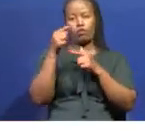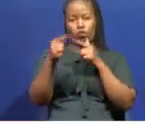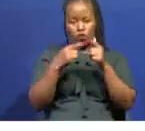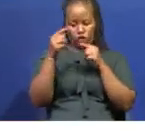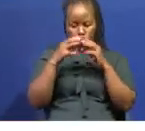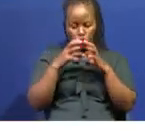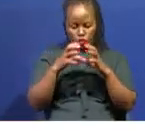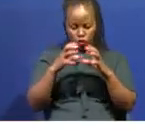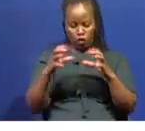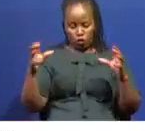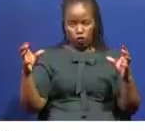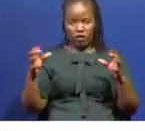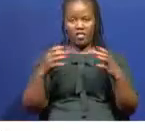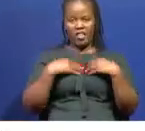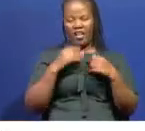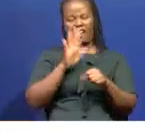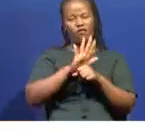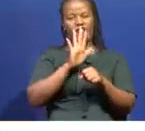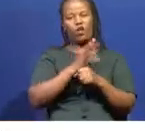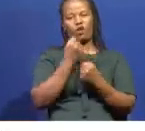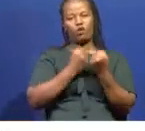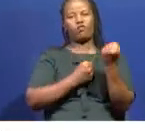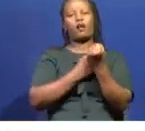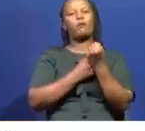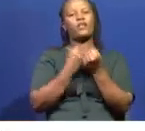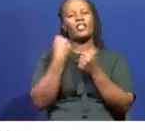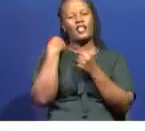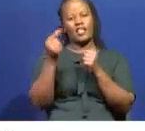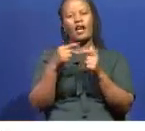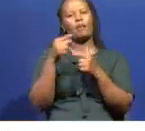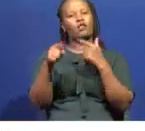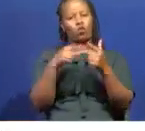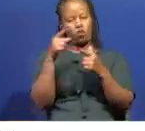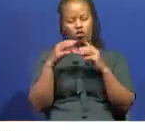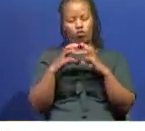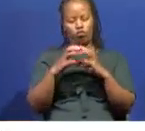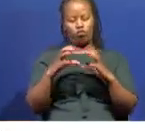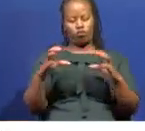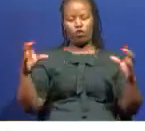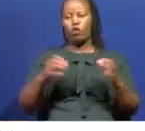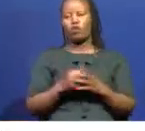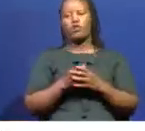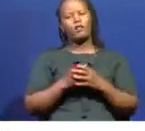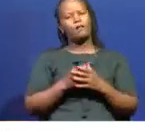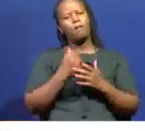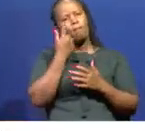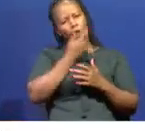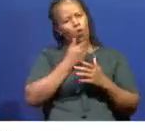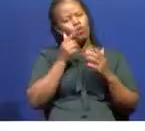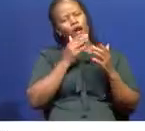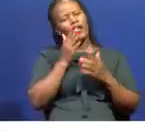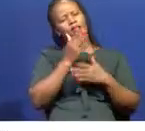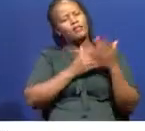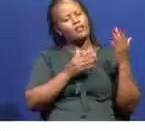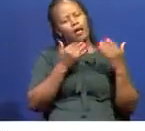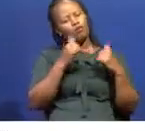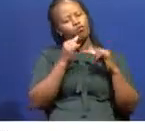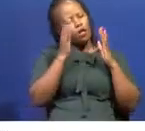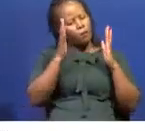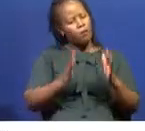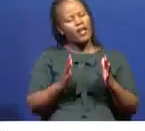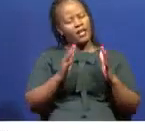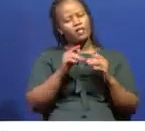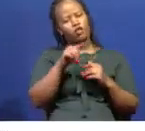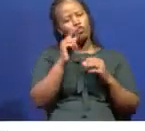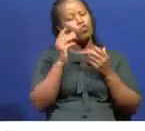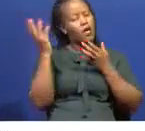lot of support, so it's going to, the number is growing for the girls. Yeah. Well, who are some of the players that you have your eye on and you're watching them come